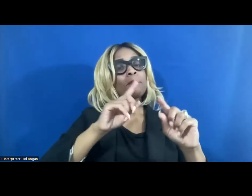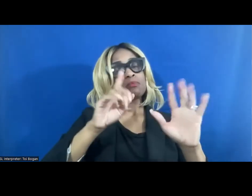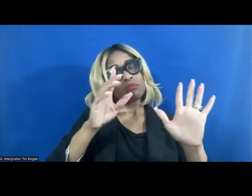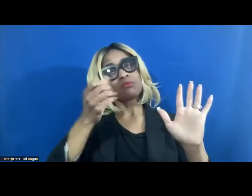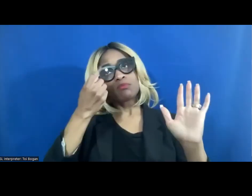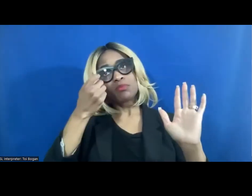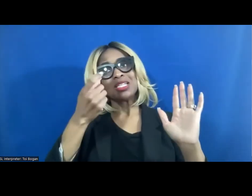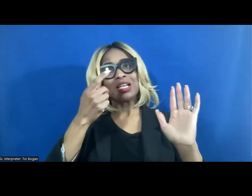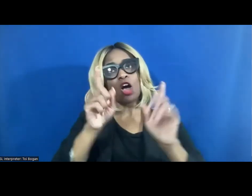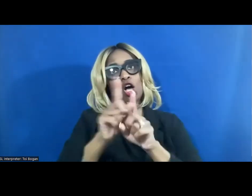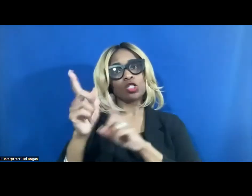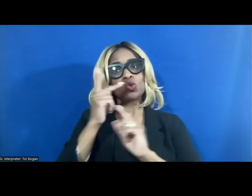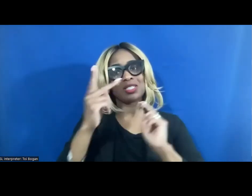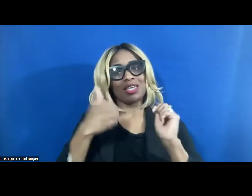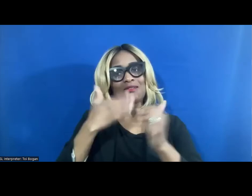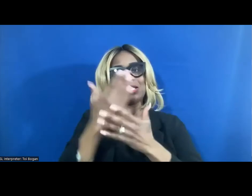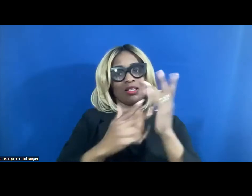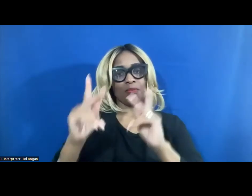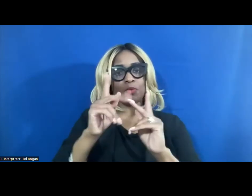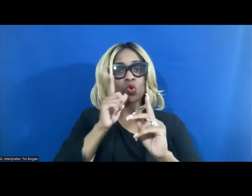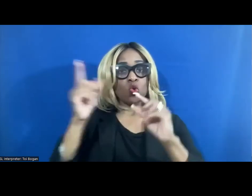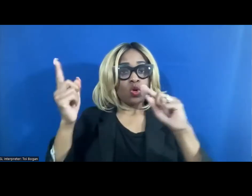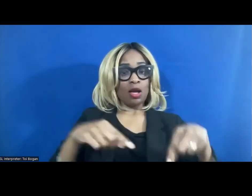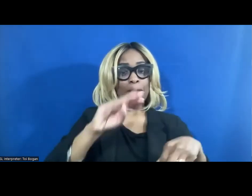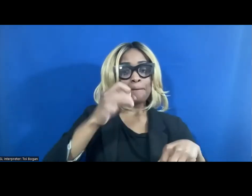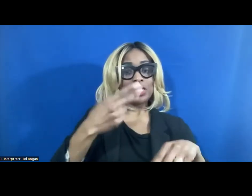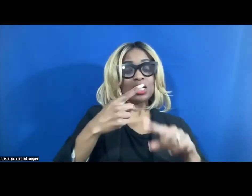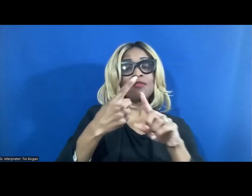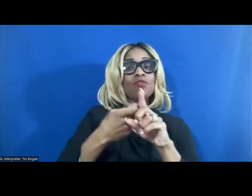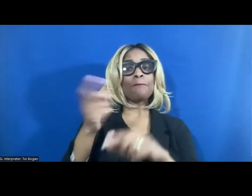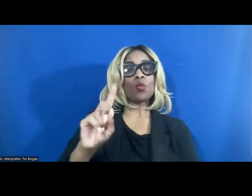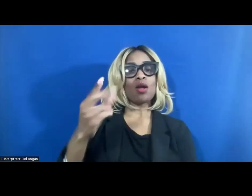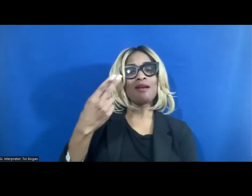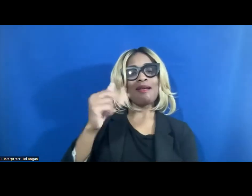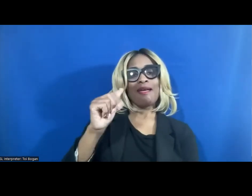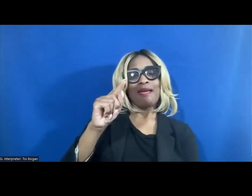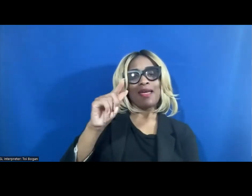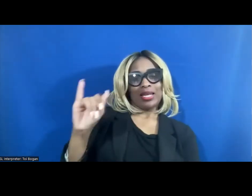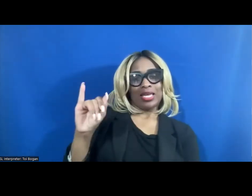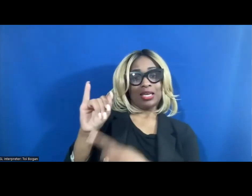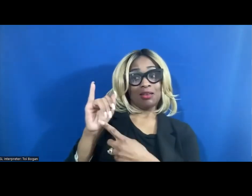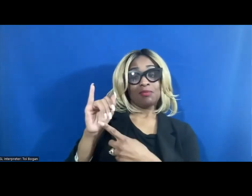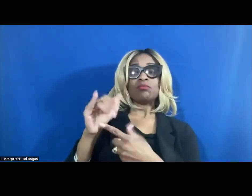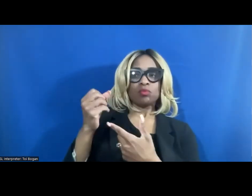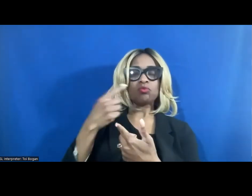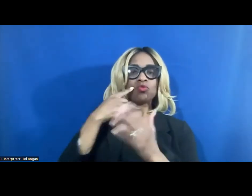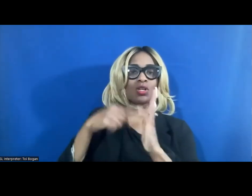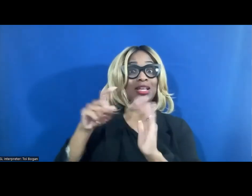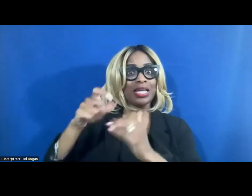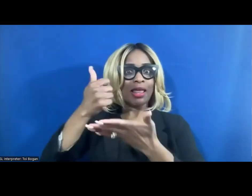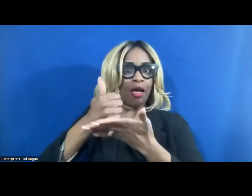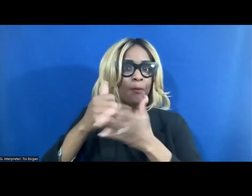see that we have folks who come to Michigan from Haiti. And as an example, they would need assistance